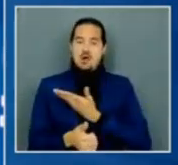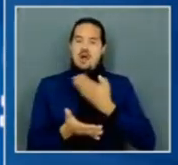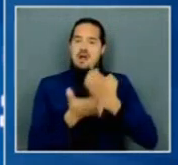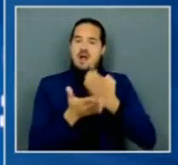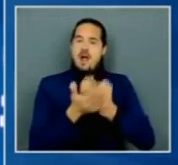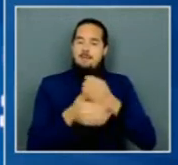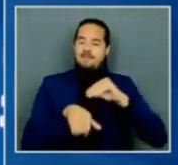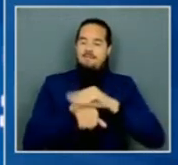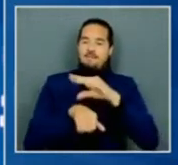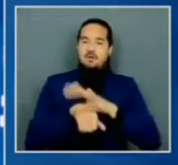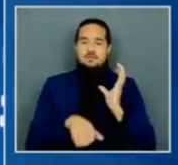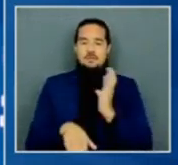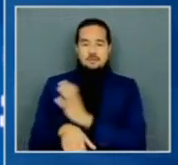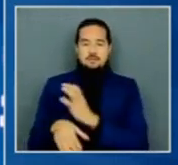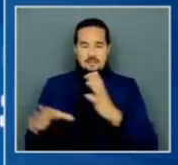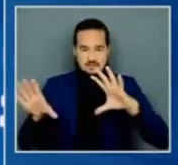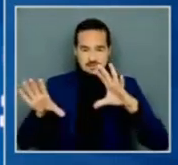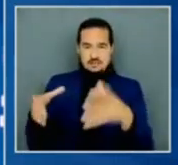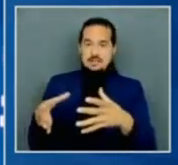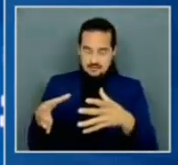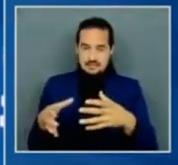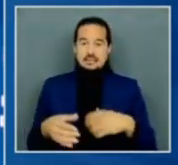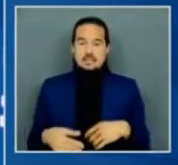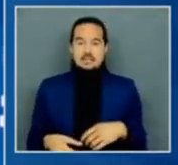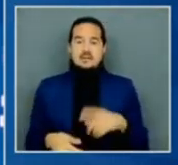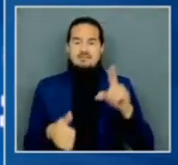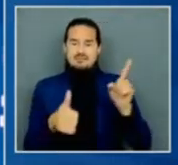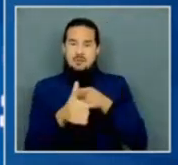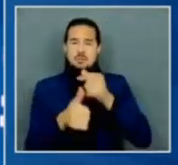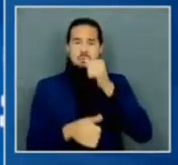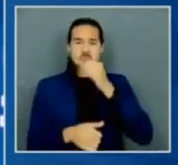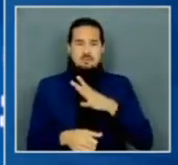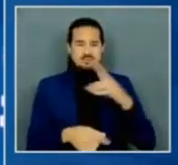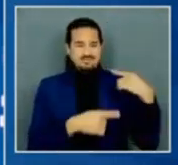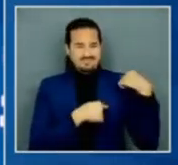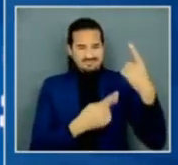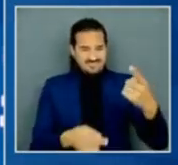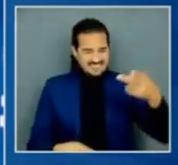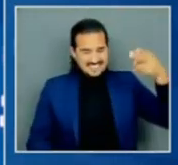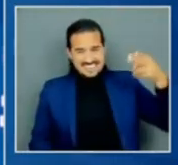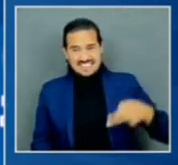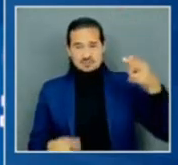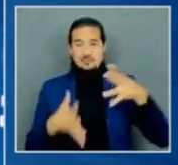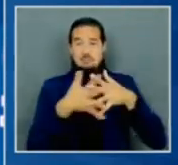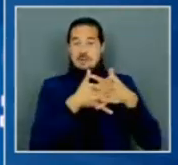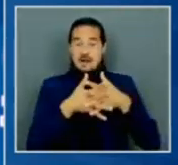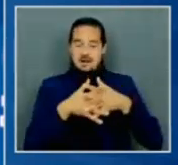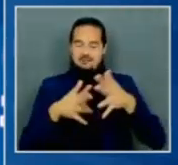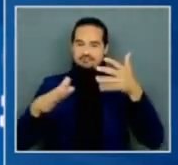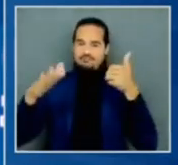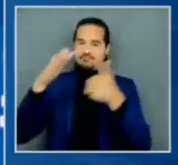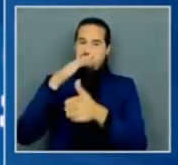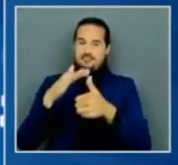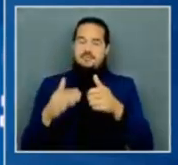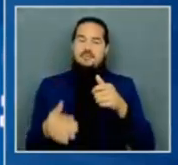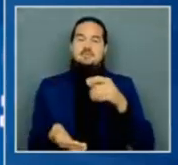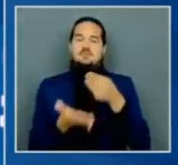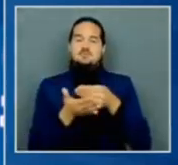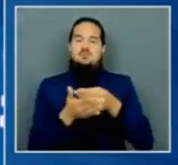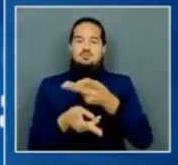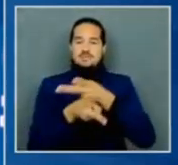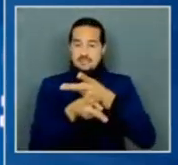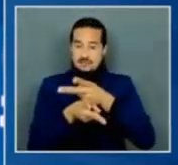Economic Advisers. The first ever woman to hold Alexander Hamilton's position as Treasury Secretary.